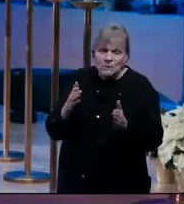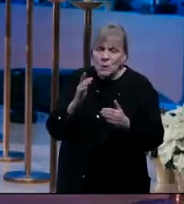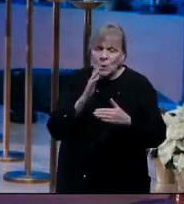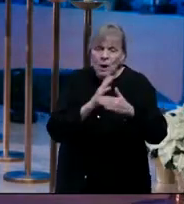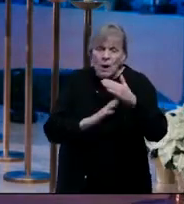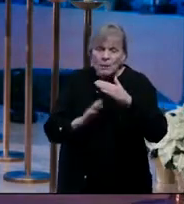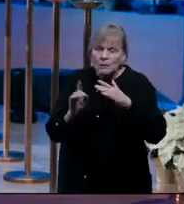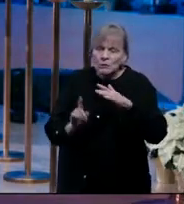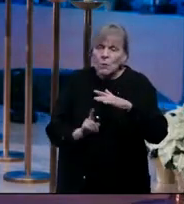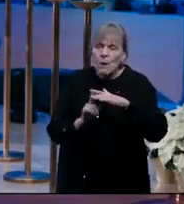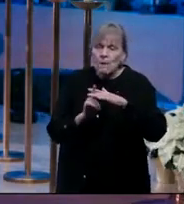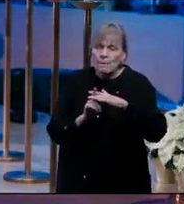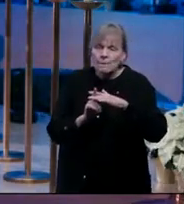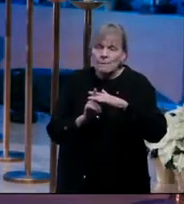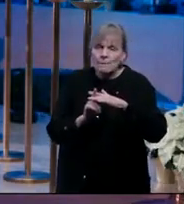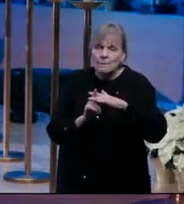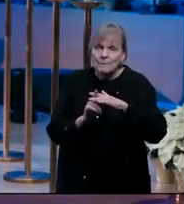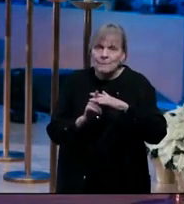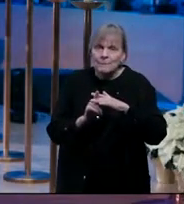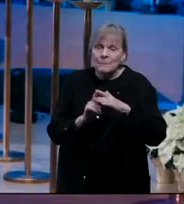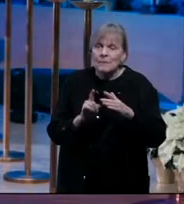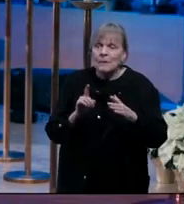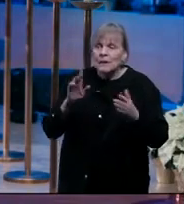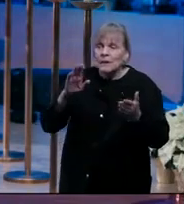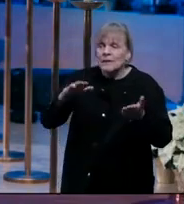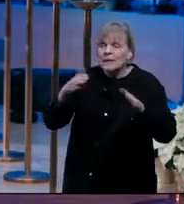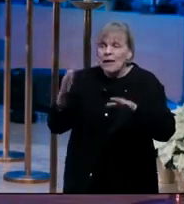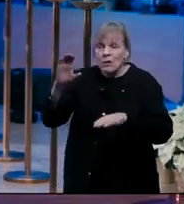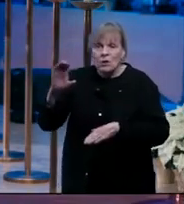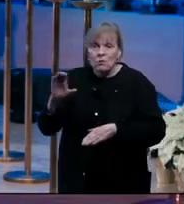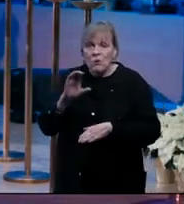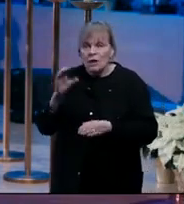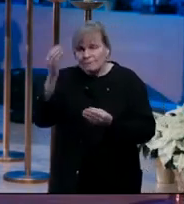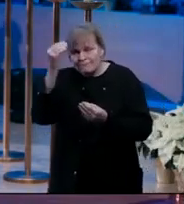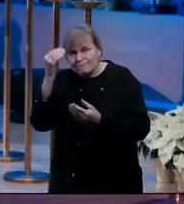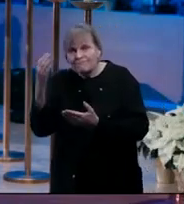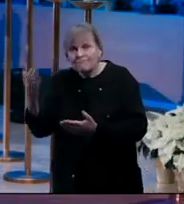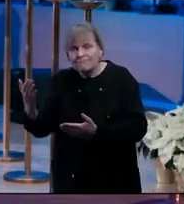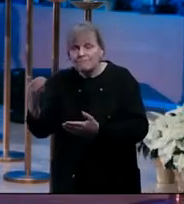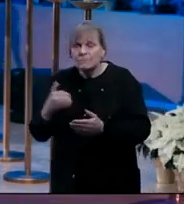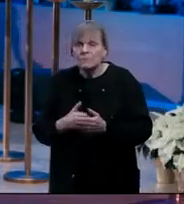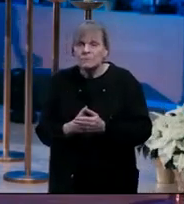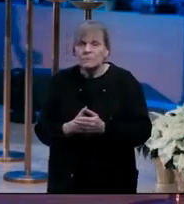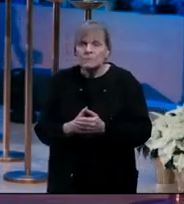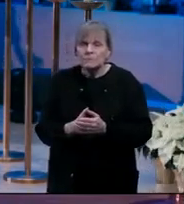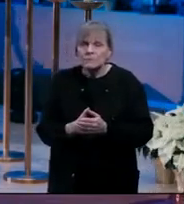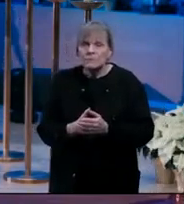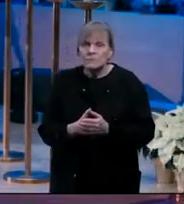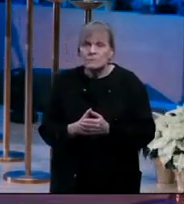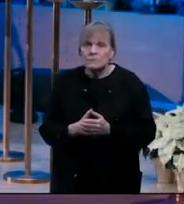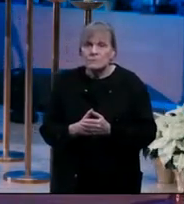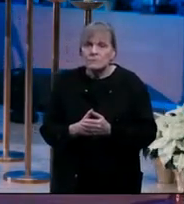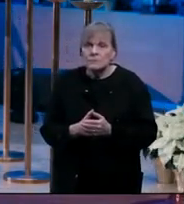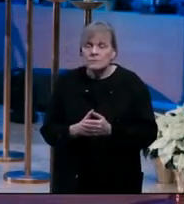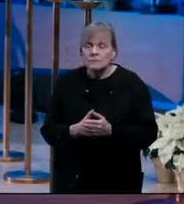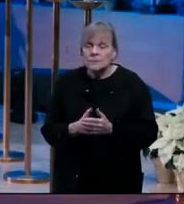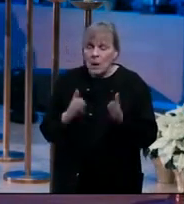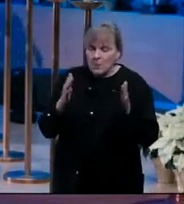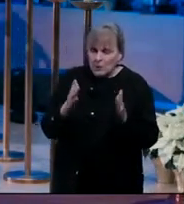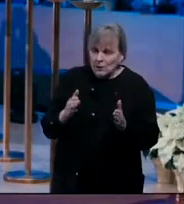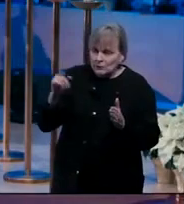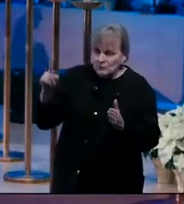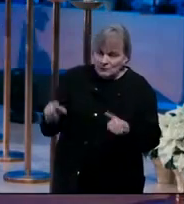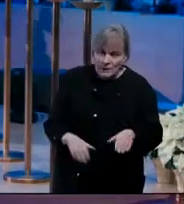world in the flesh, being obedient to death, death on a cross, taking on the very form of a human